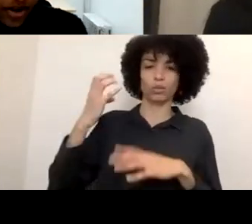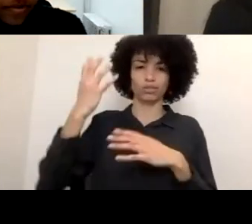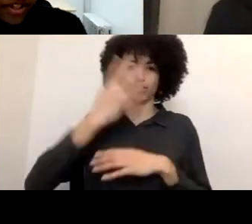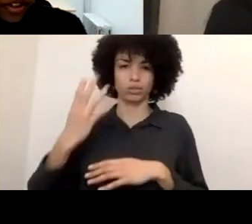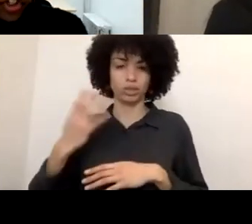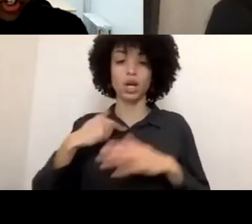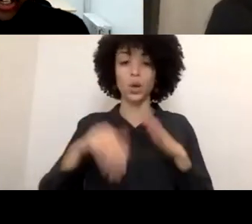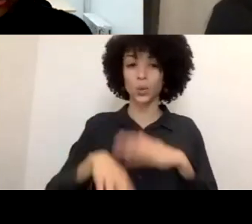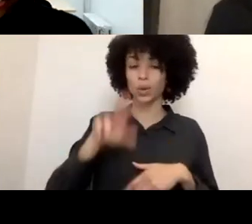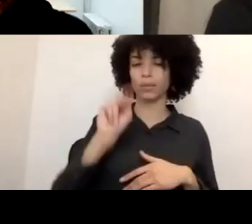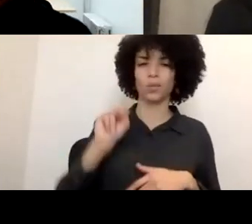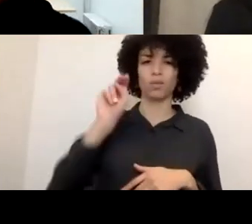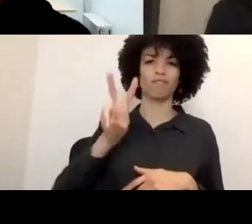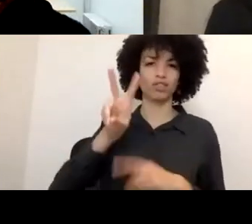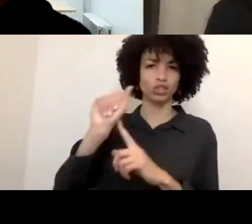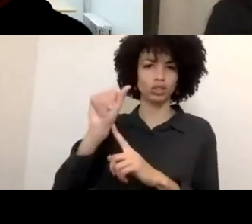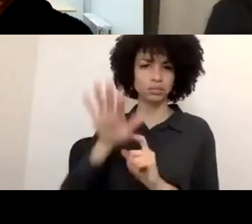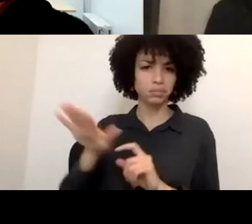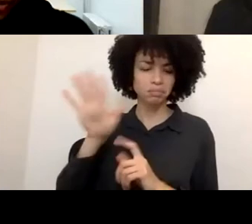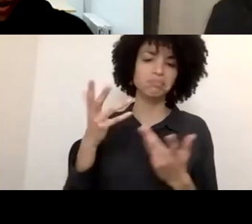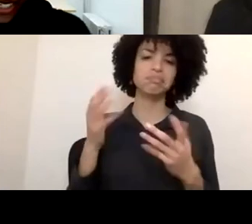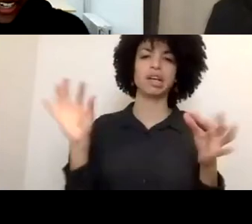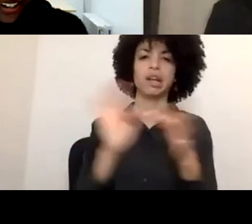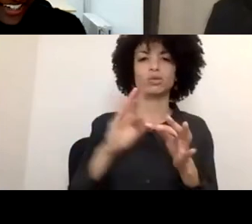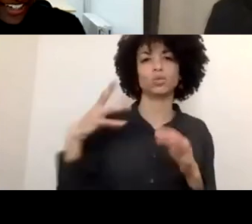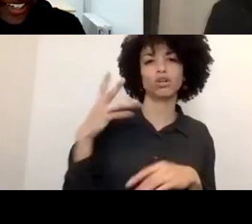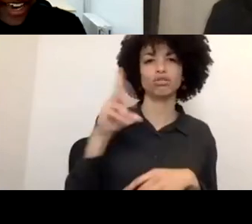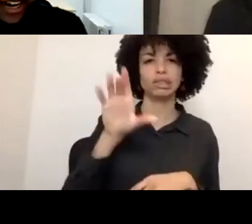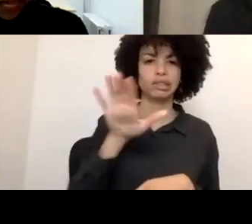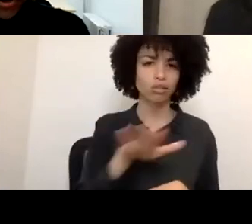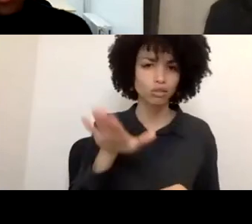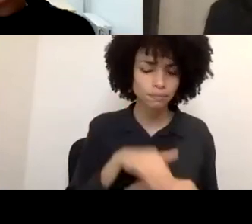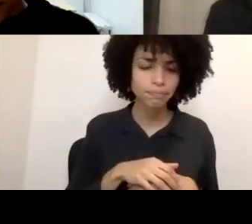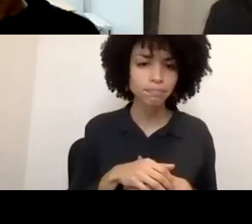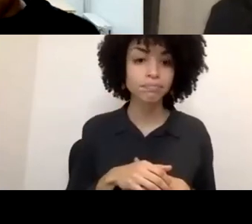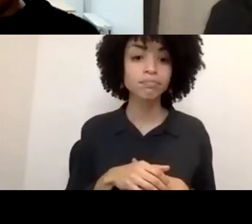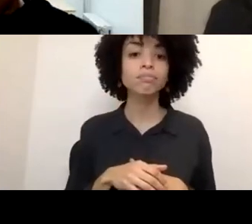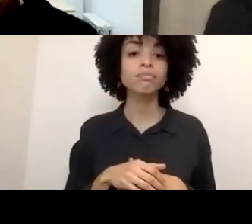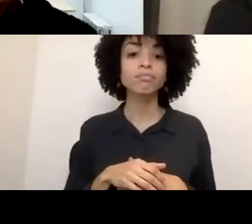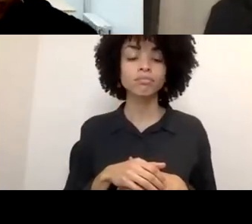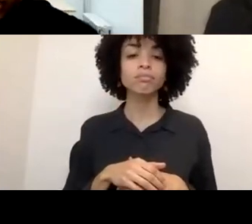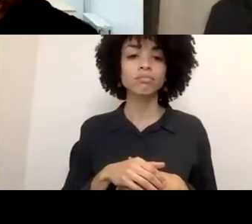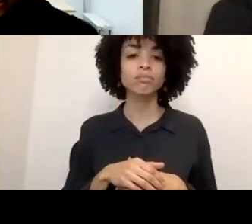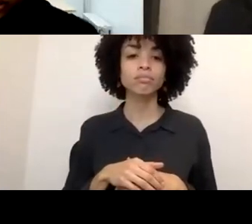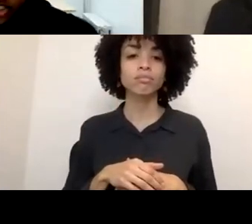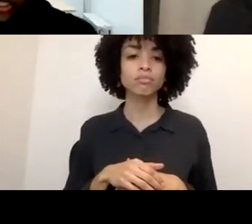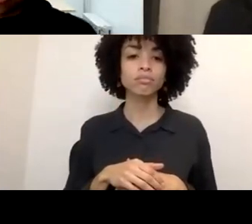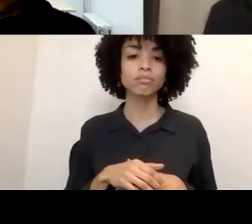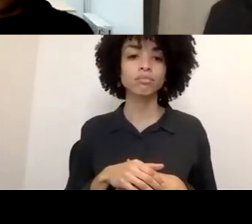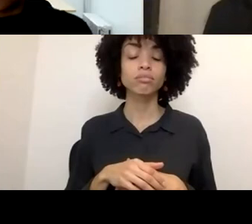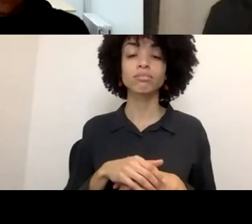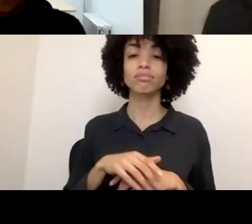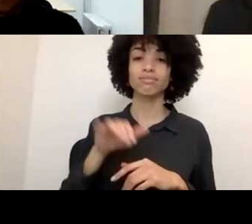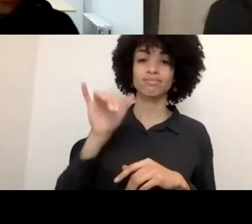which is part of the larger Washington, D.C. metropolitan area, and also home to the